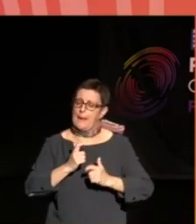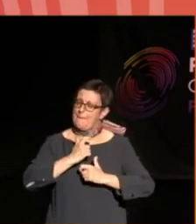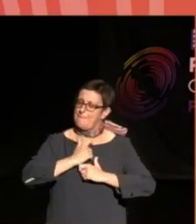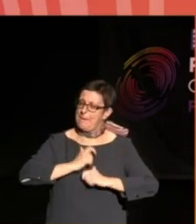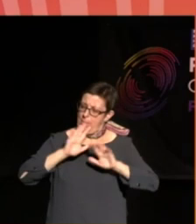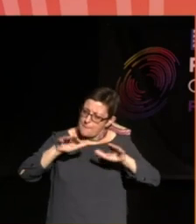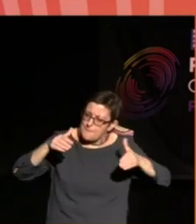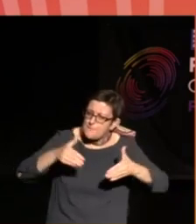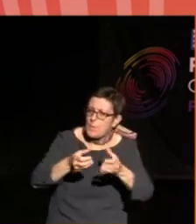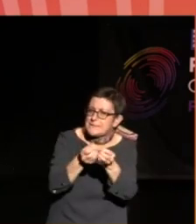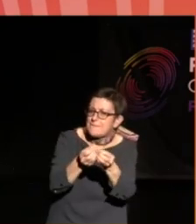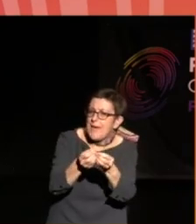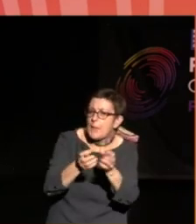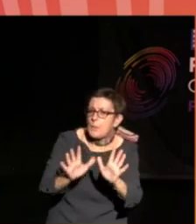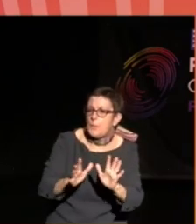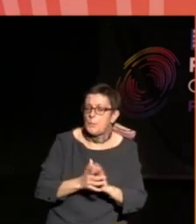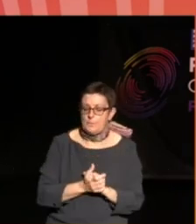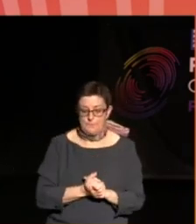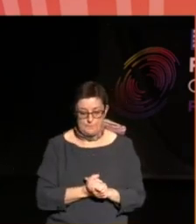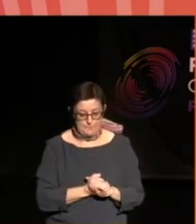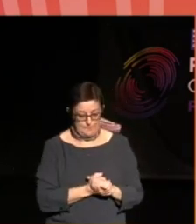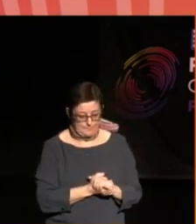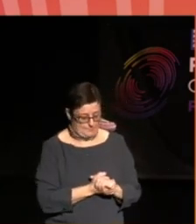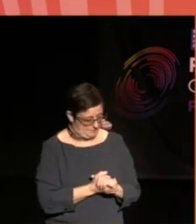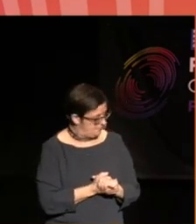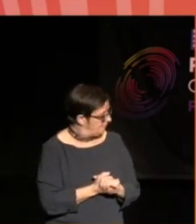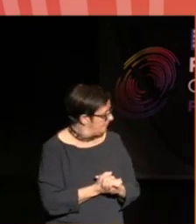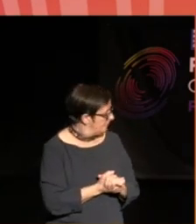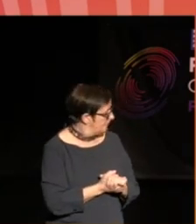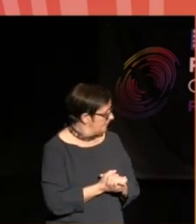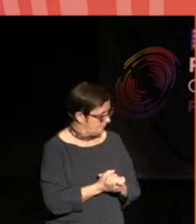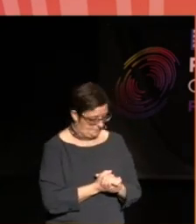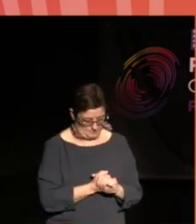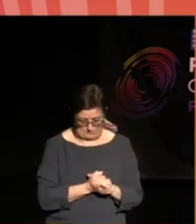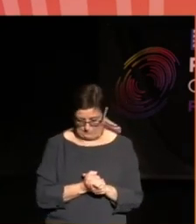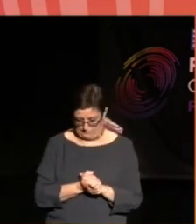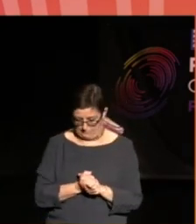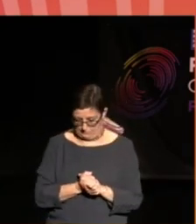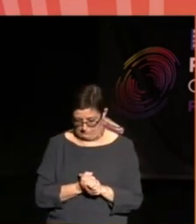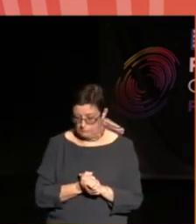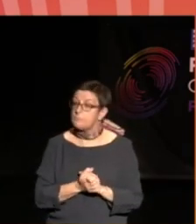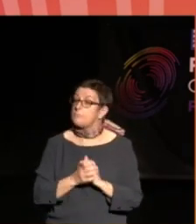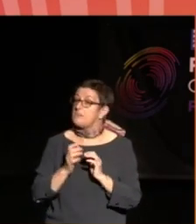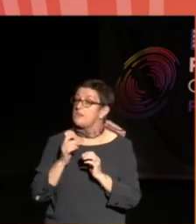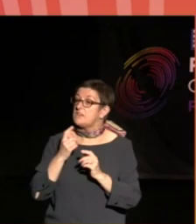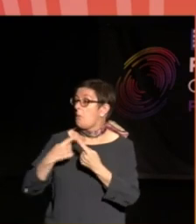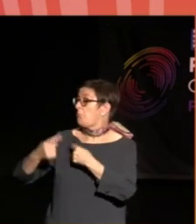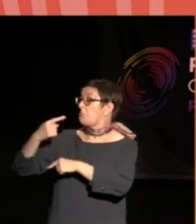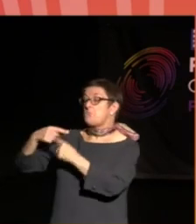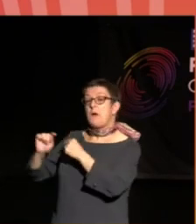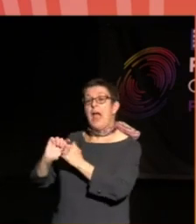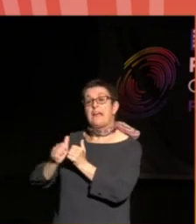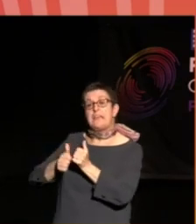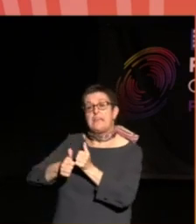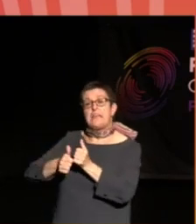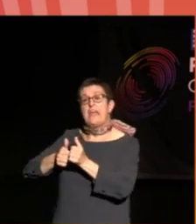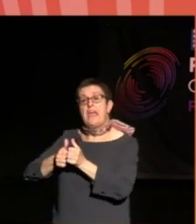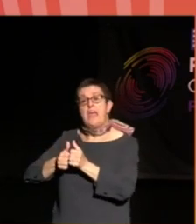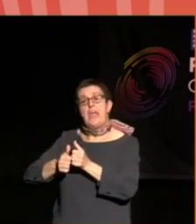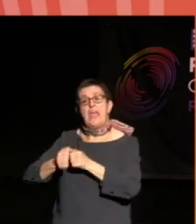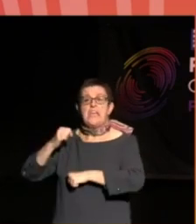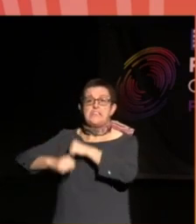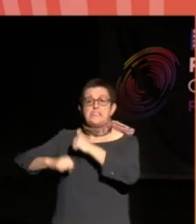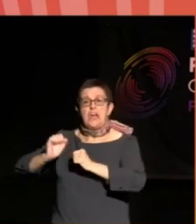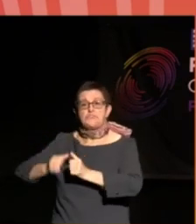metrics, and I see that as a return to that. When the Industrial Revolution first started and capitalism really took hold in the